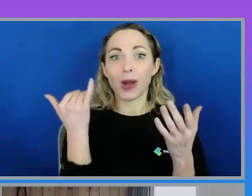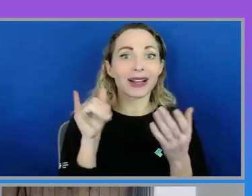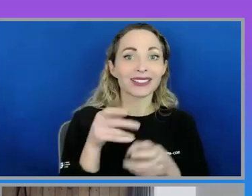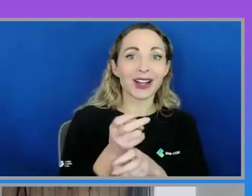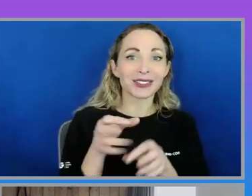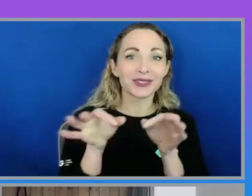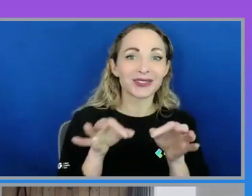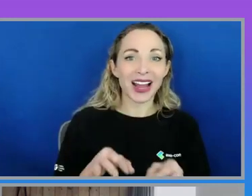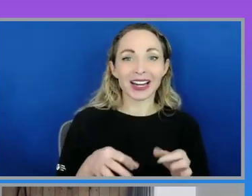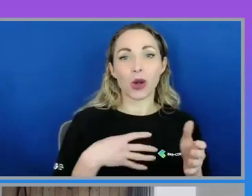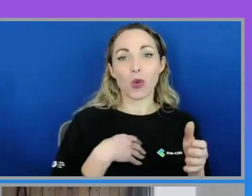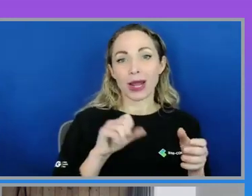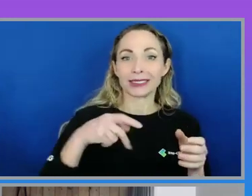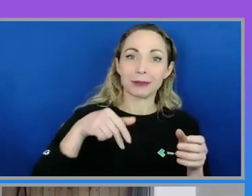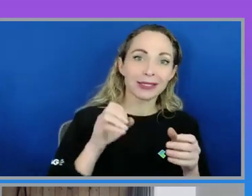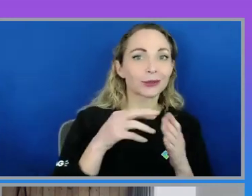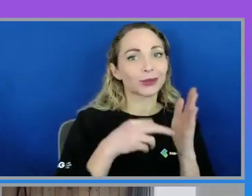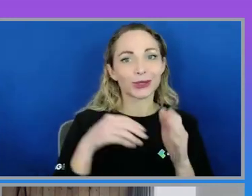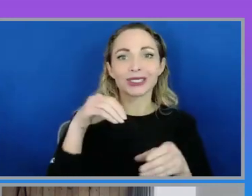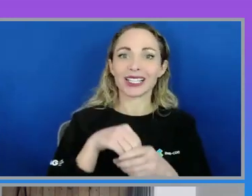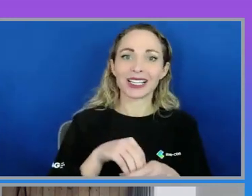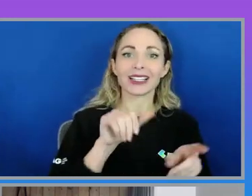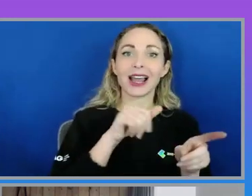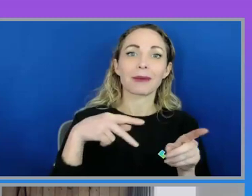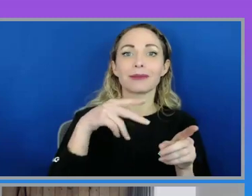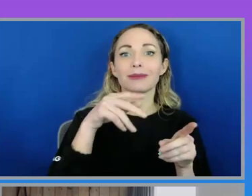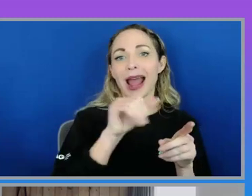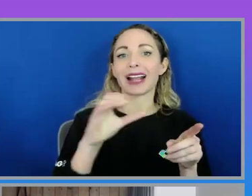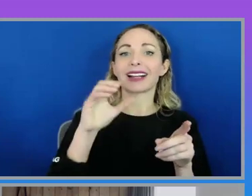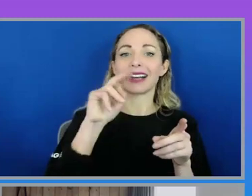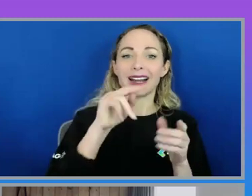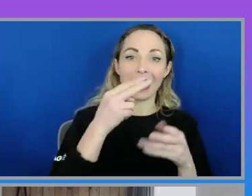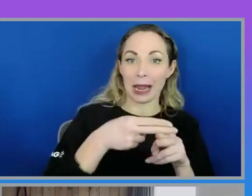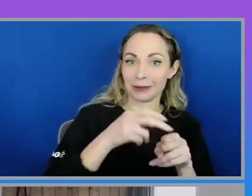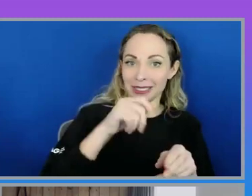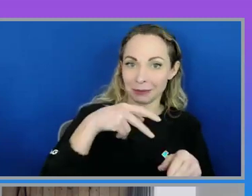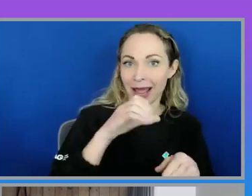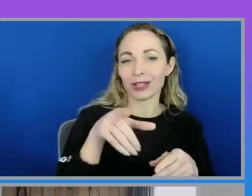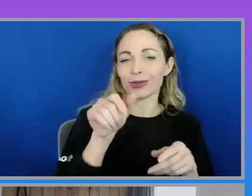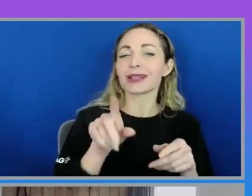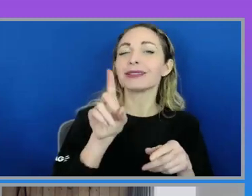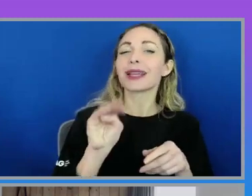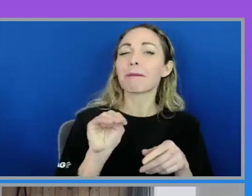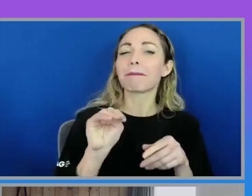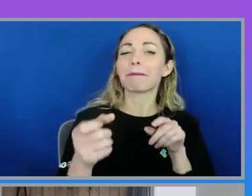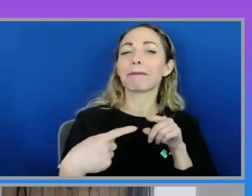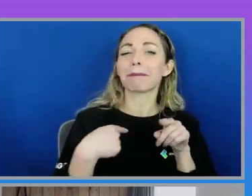to define white space rules in the AccName spec, DM me on Discord or just ask me later. It's fine.